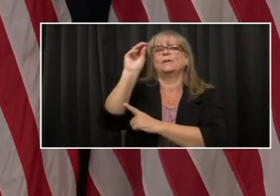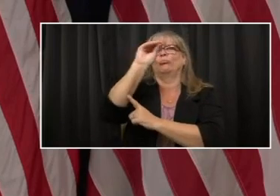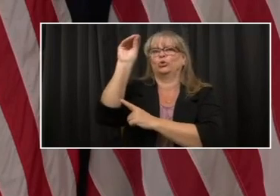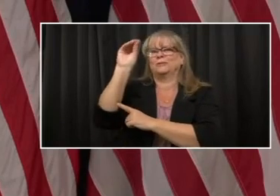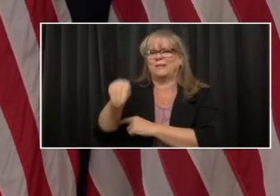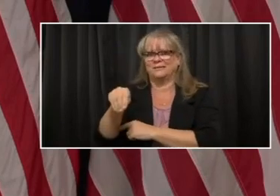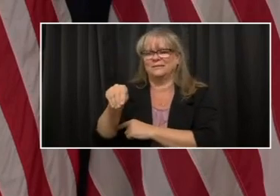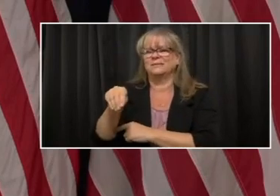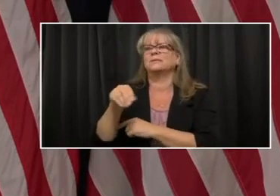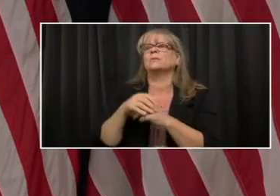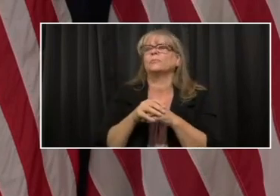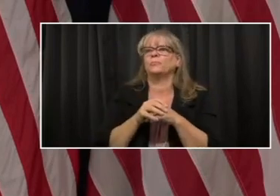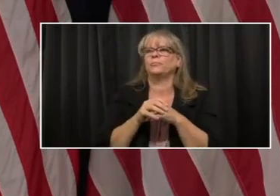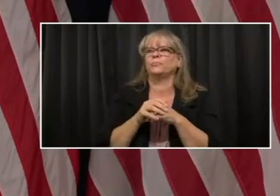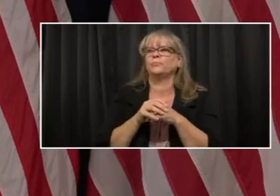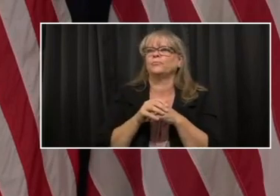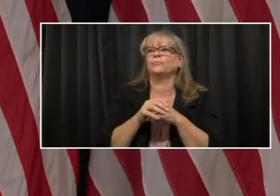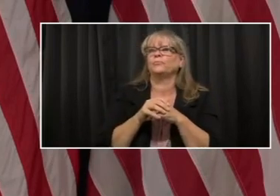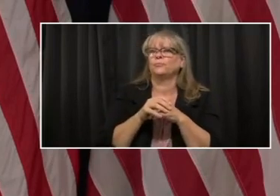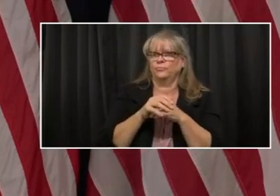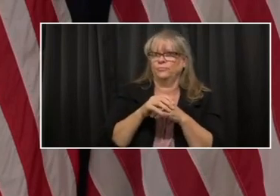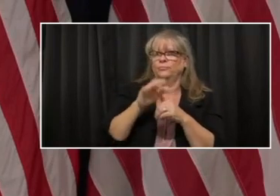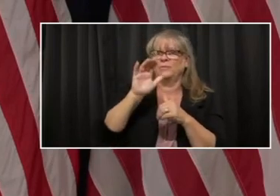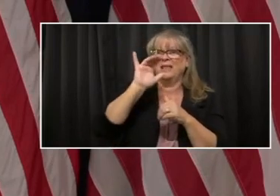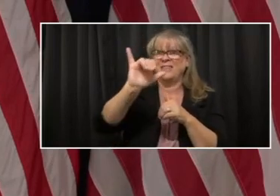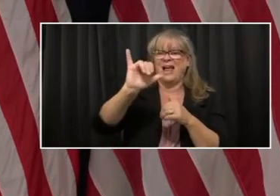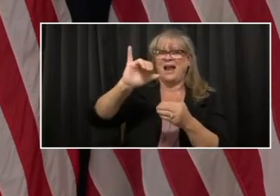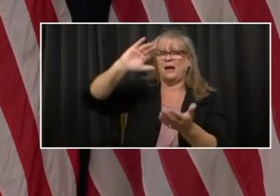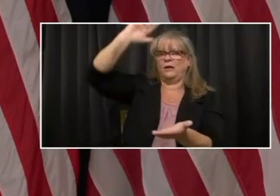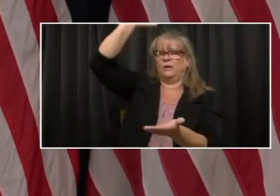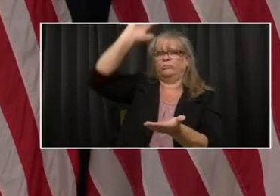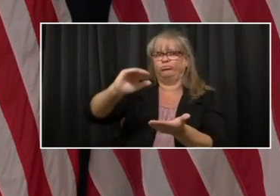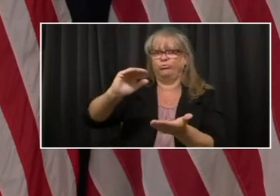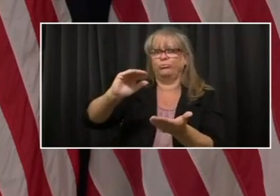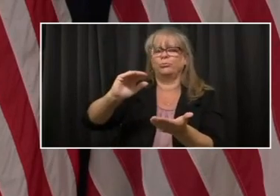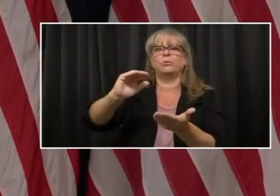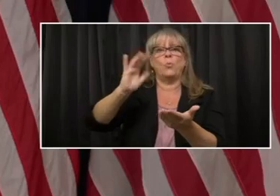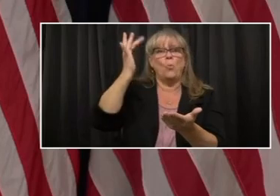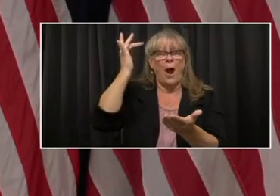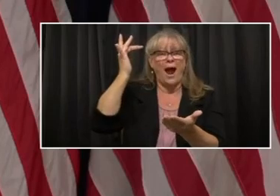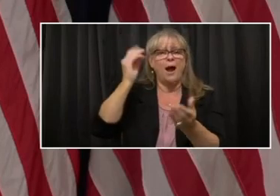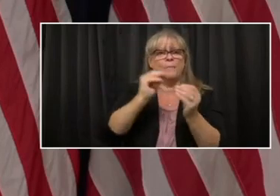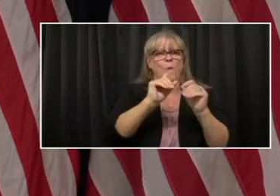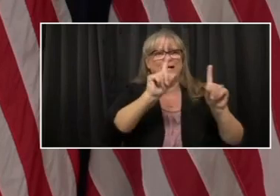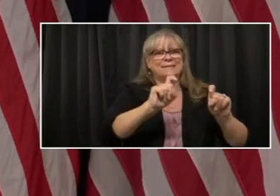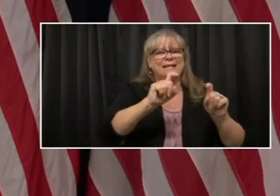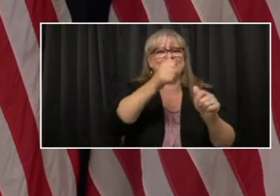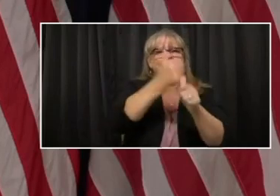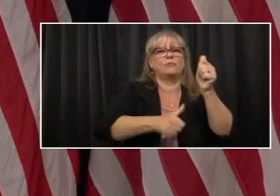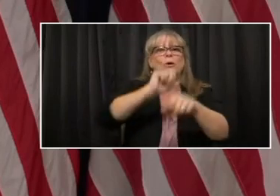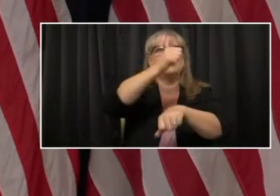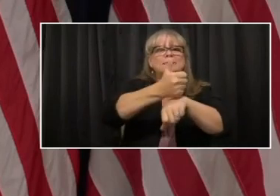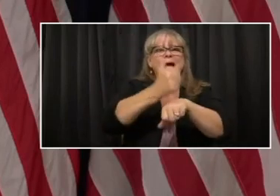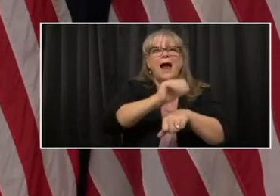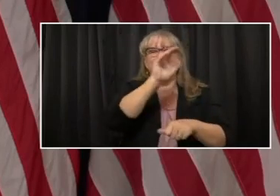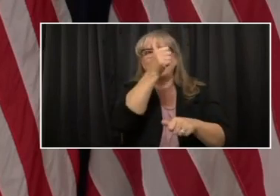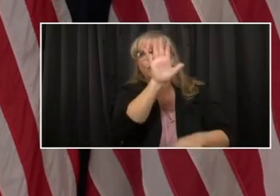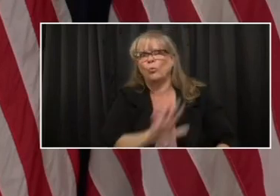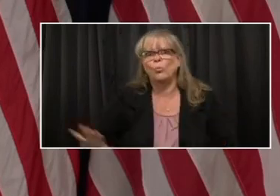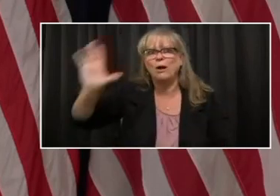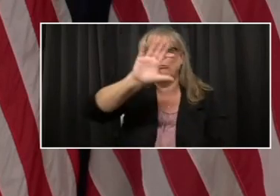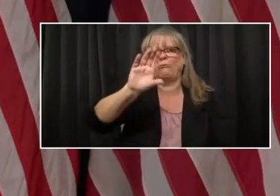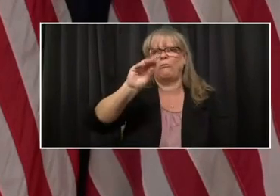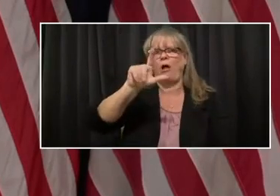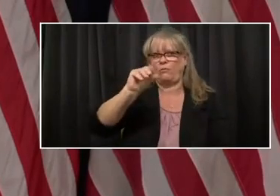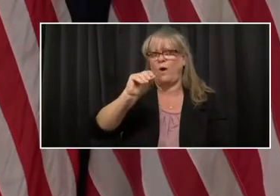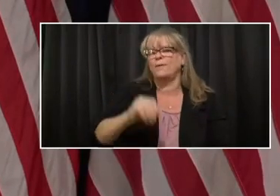Waterworld, Federal Heights, Citadel Mall, Colorado Springs, Pueblo Fairgrounds, Pepsi Center. You don't need an